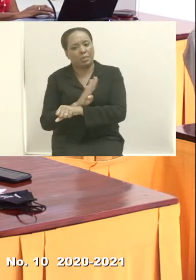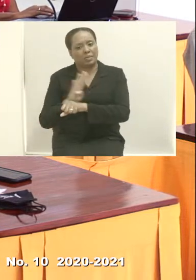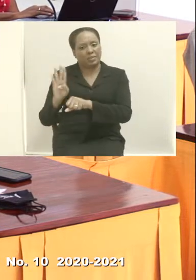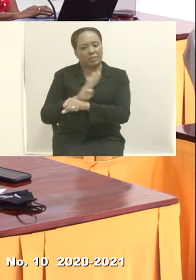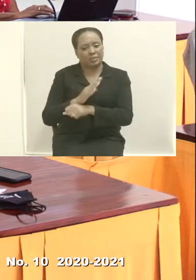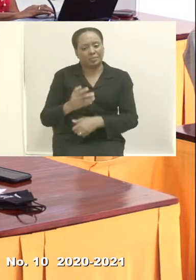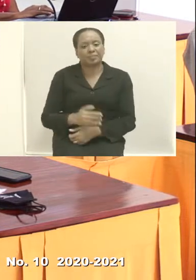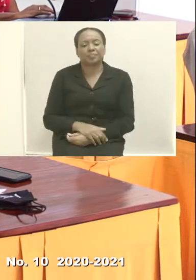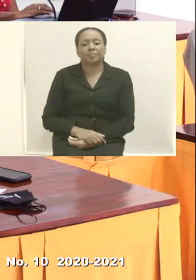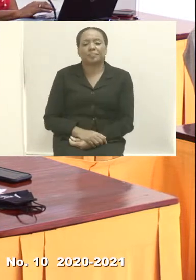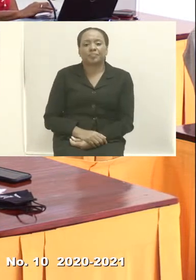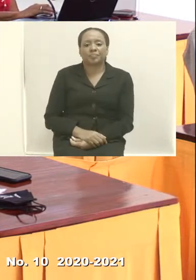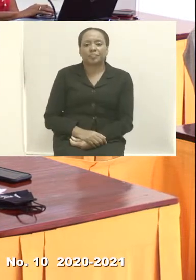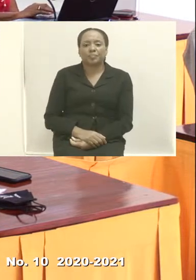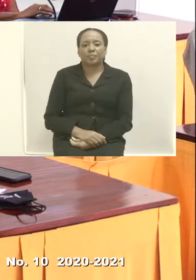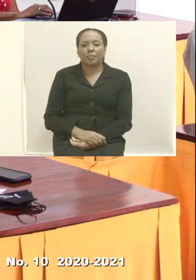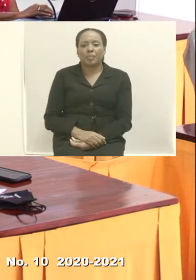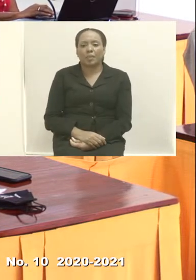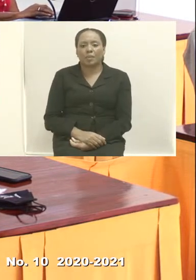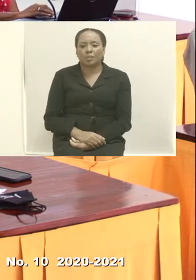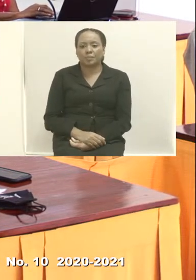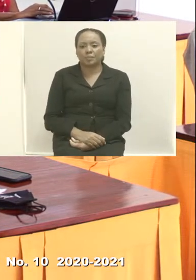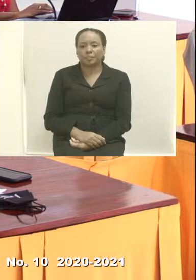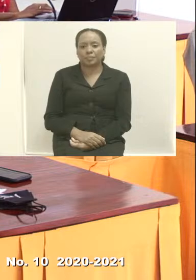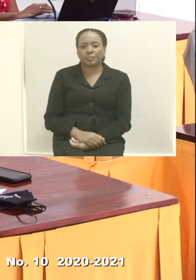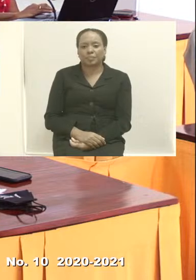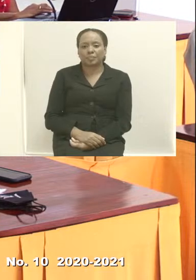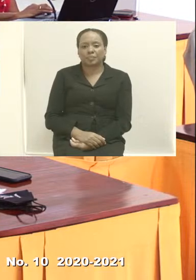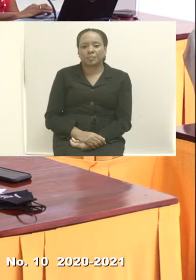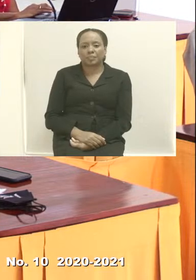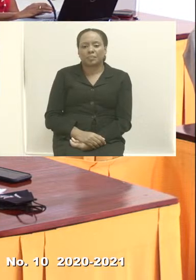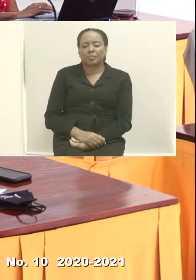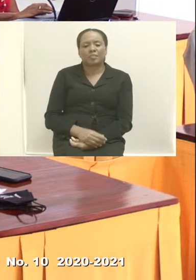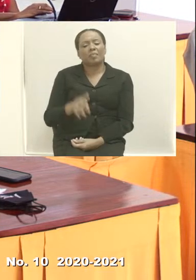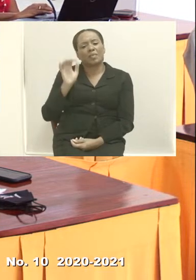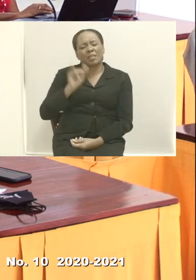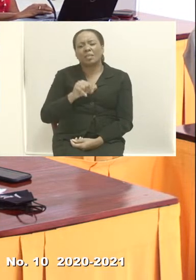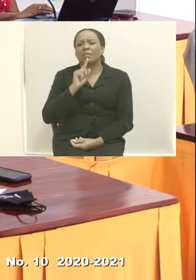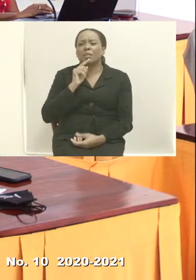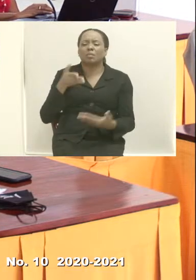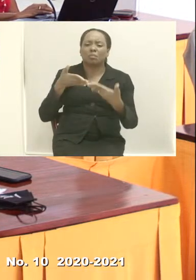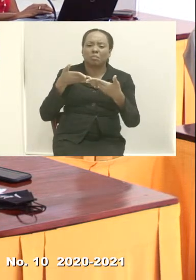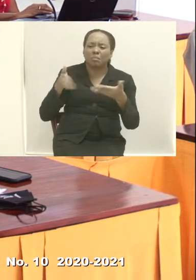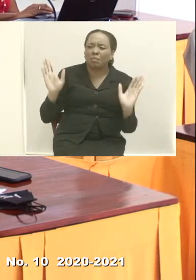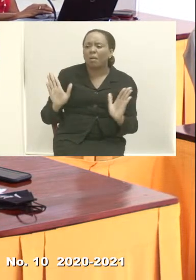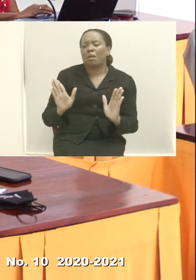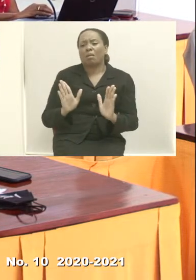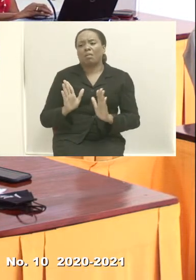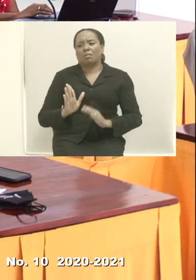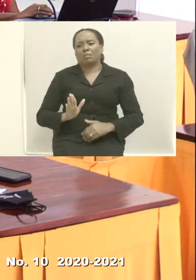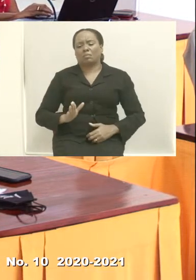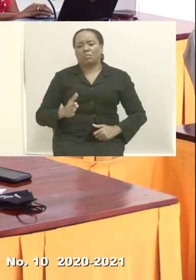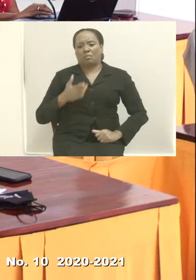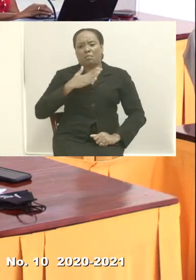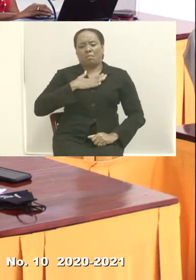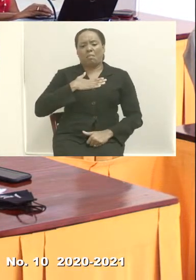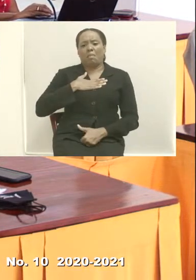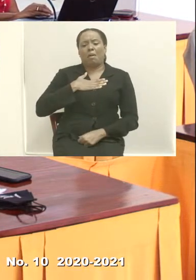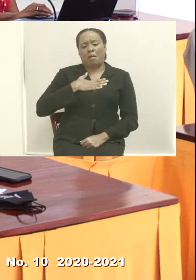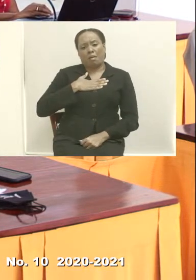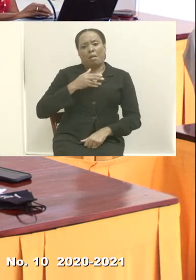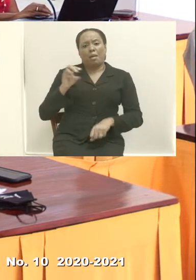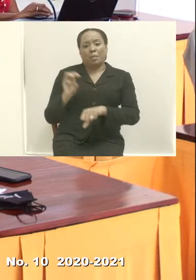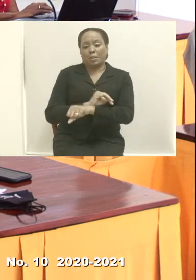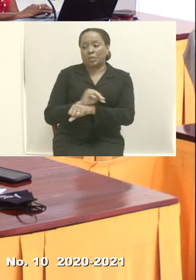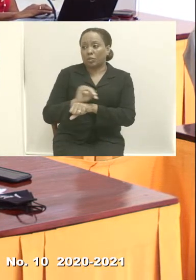Barbados. So that generally, ma'am, is the broad framework within which the ministry is designed, and that